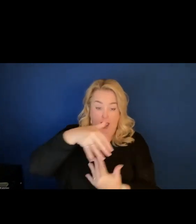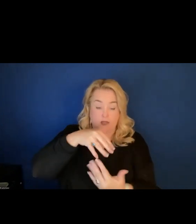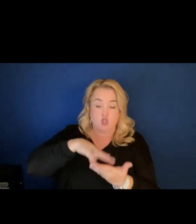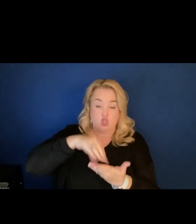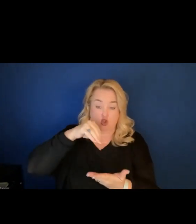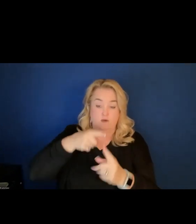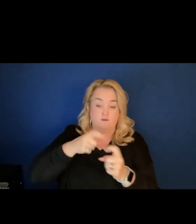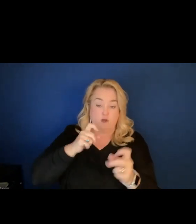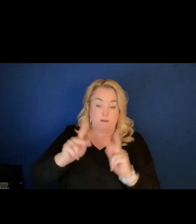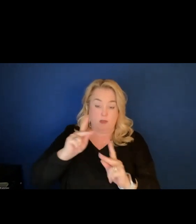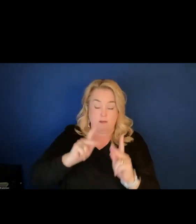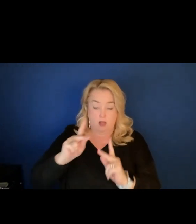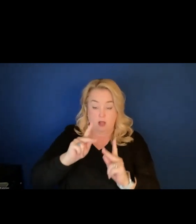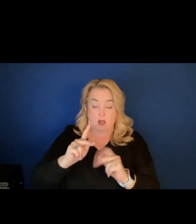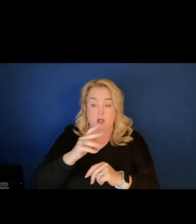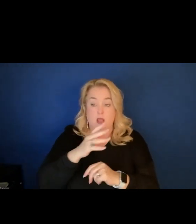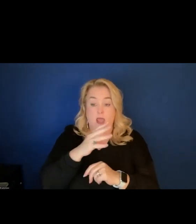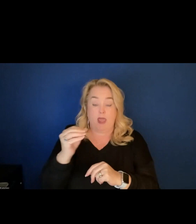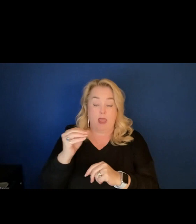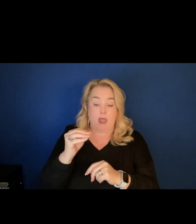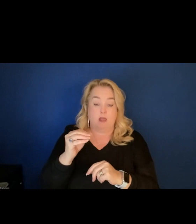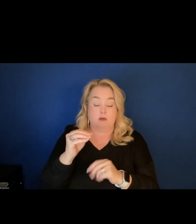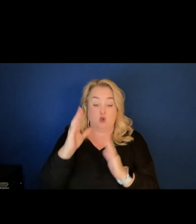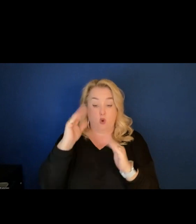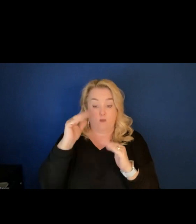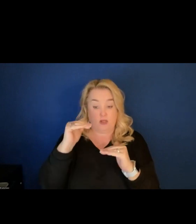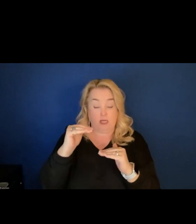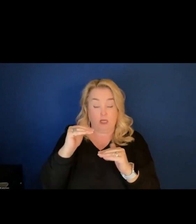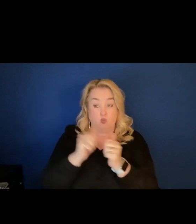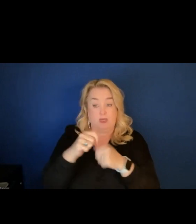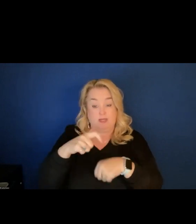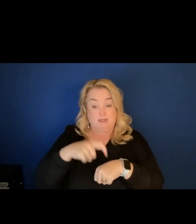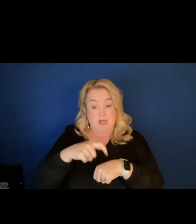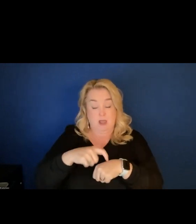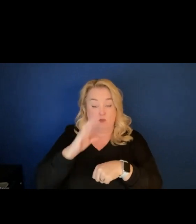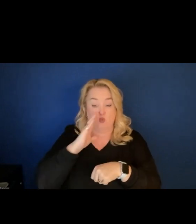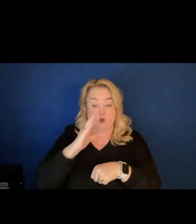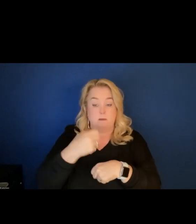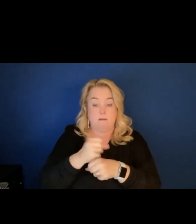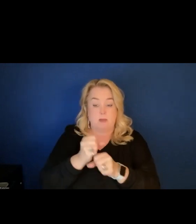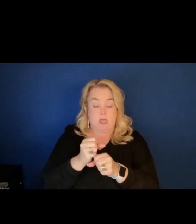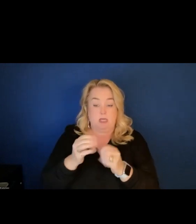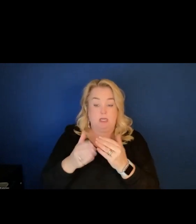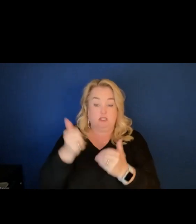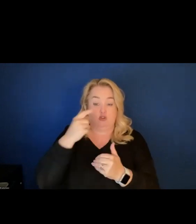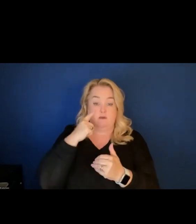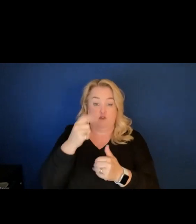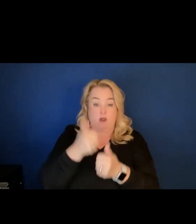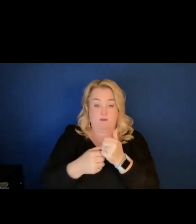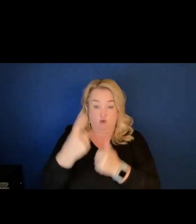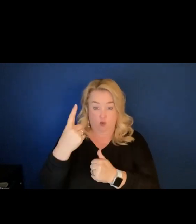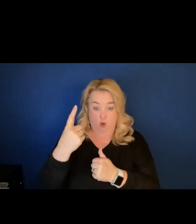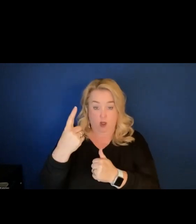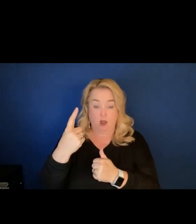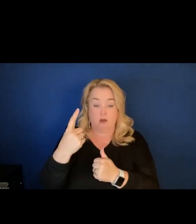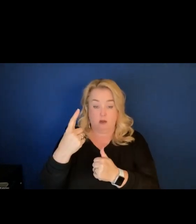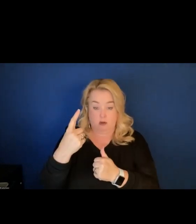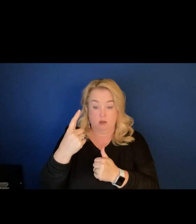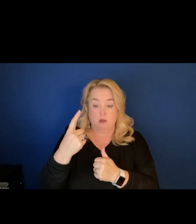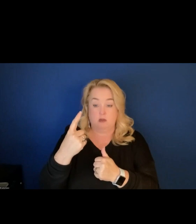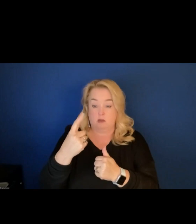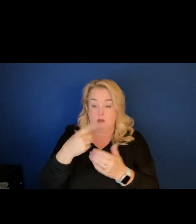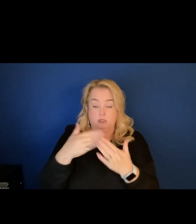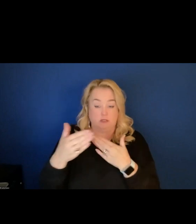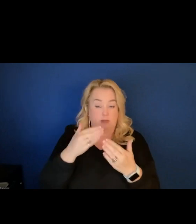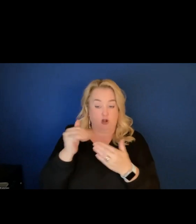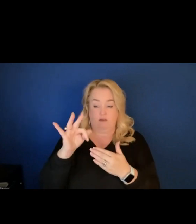from people with dementia. And our hope is that over time, this will make social engagement easier for everybody, whether they're participants